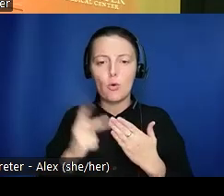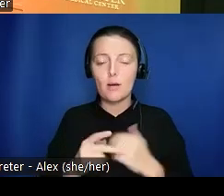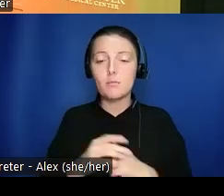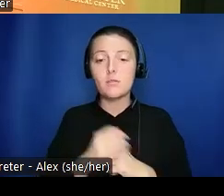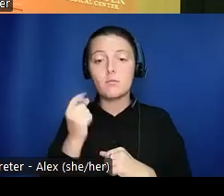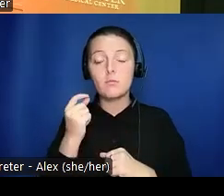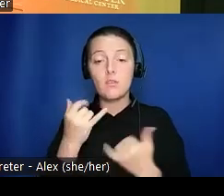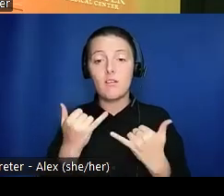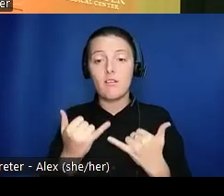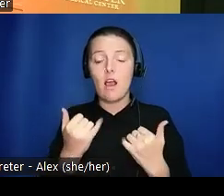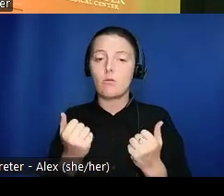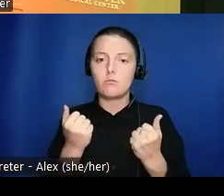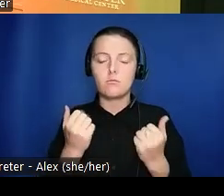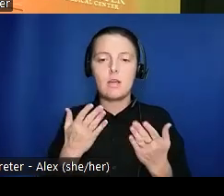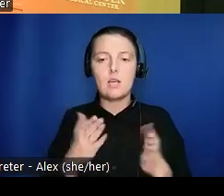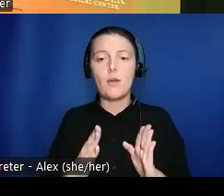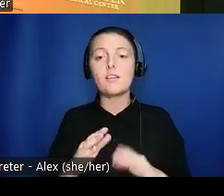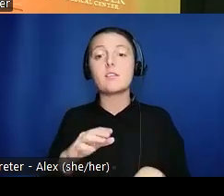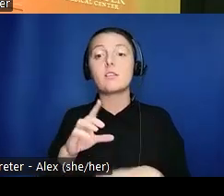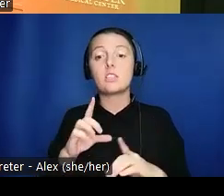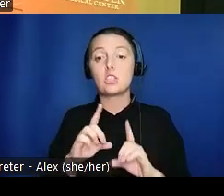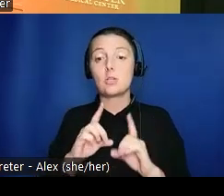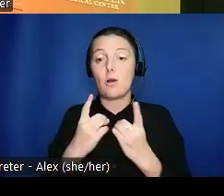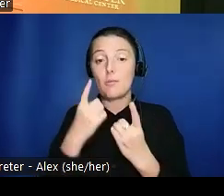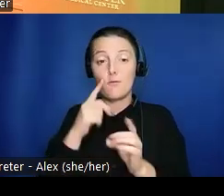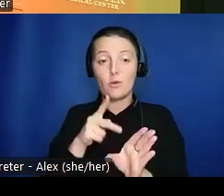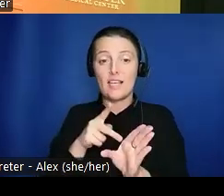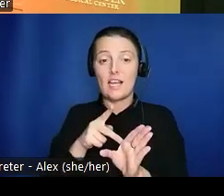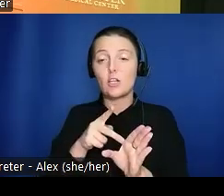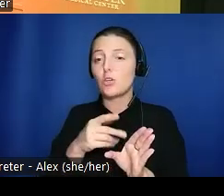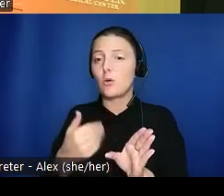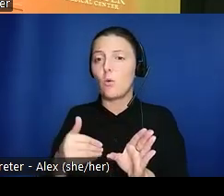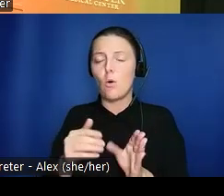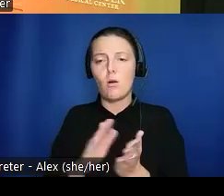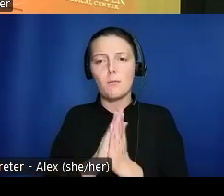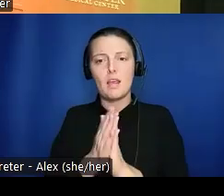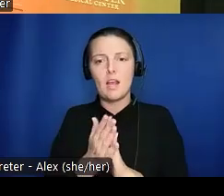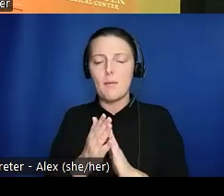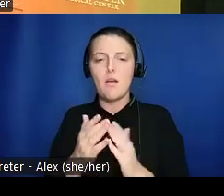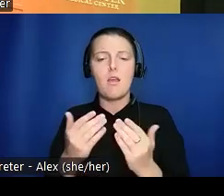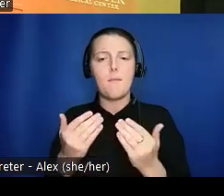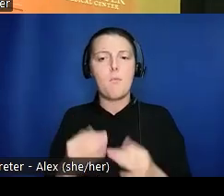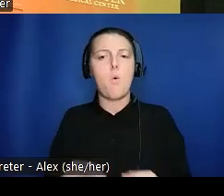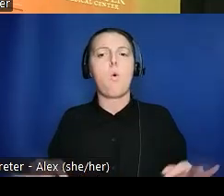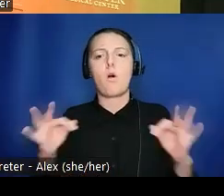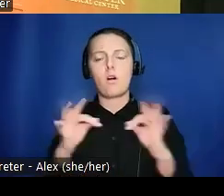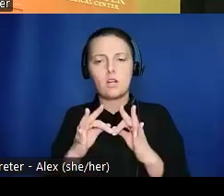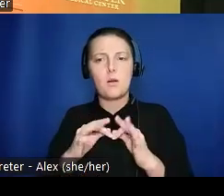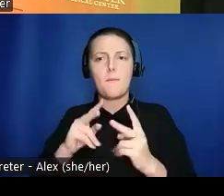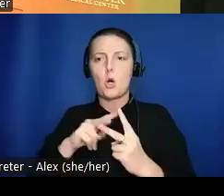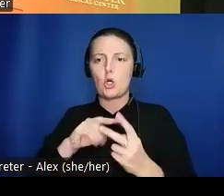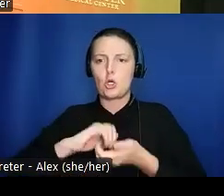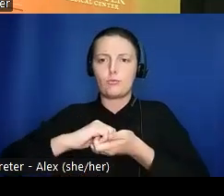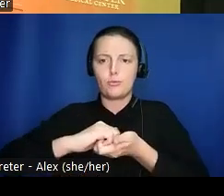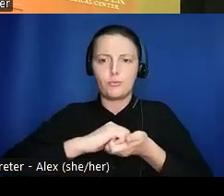become very essential aspect, essential partner to every one of the departments in our